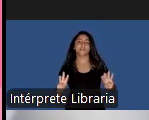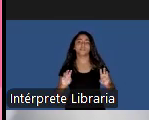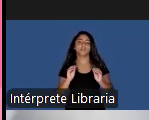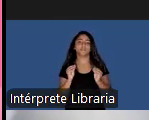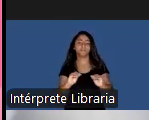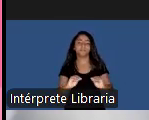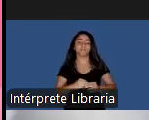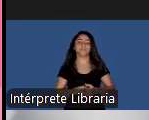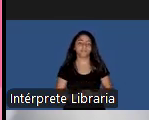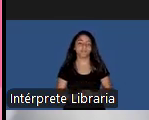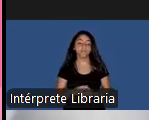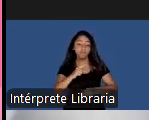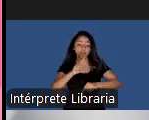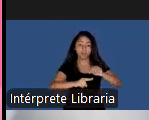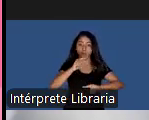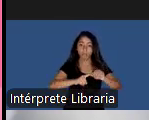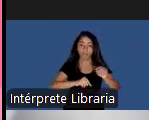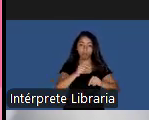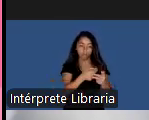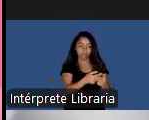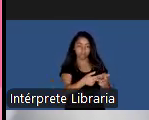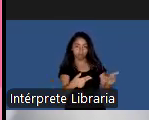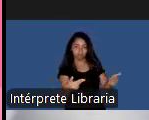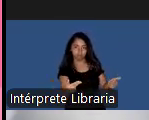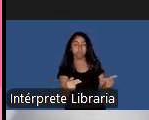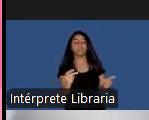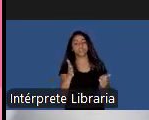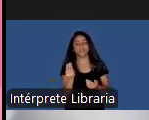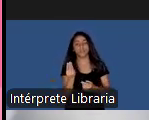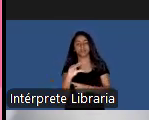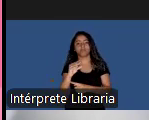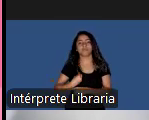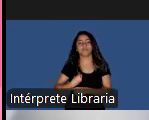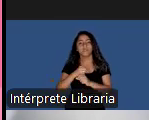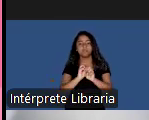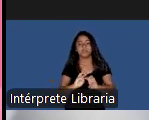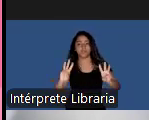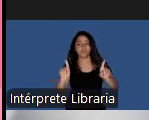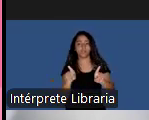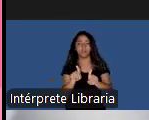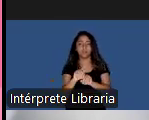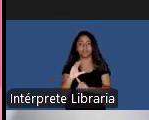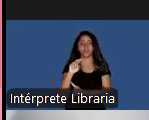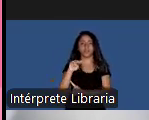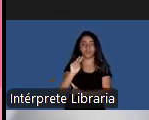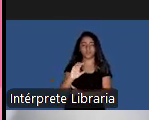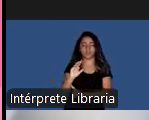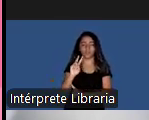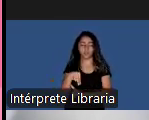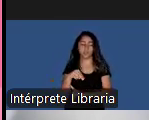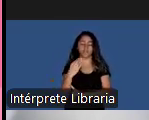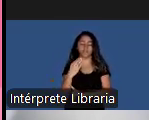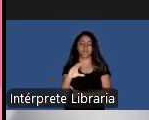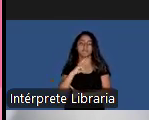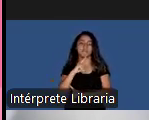relations website along with the full transcript. The presentation materials are already available on our website and at the CVM